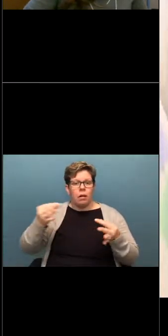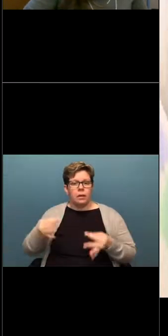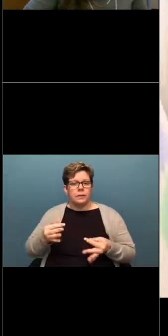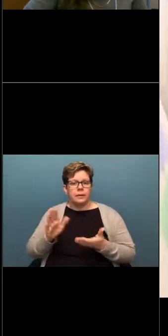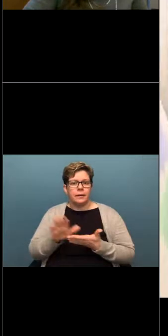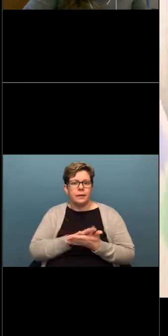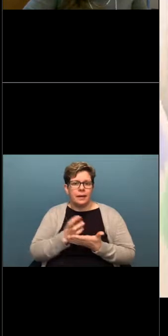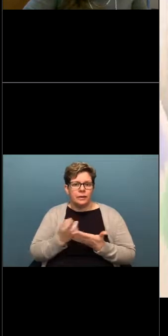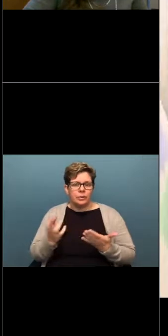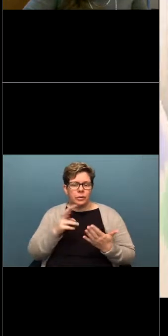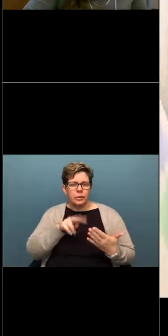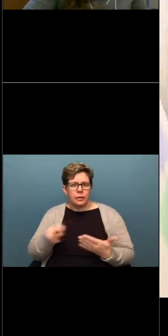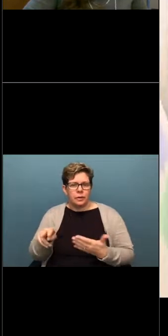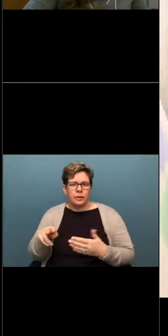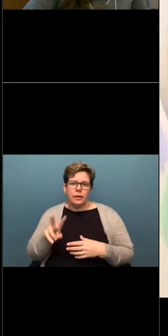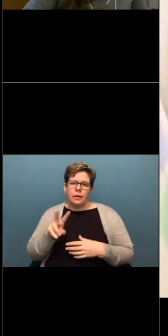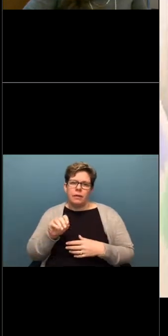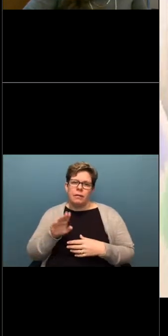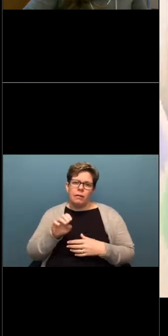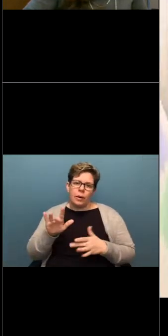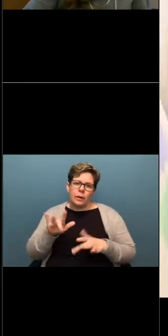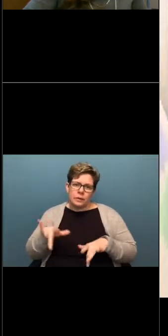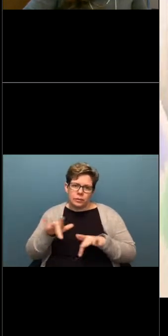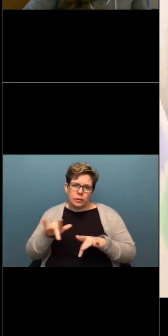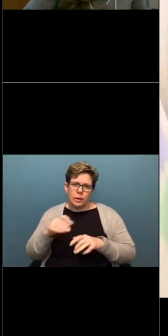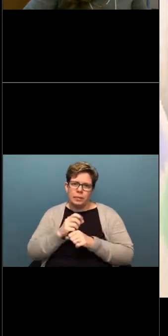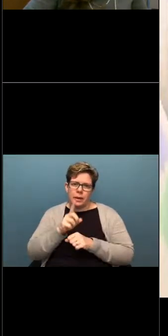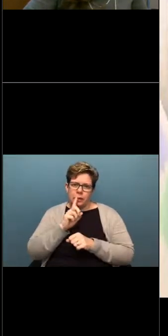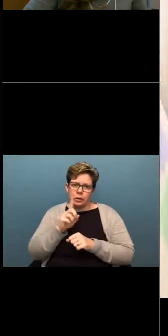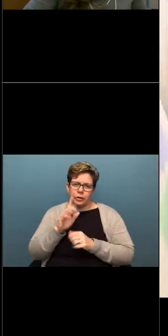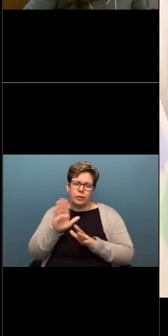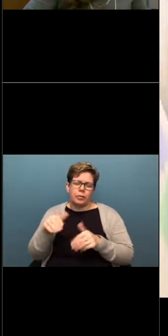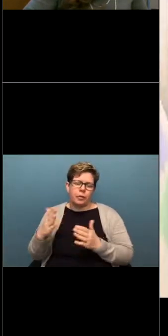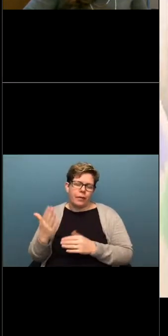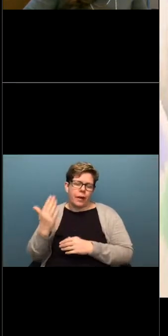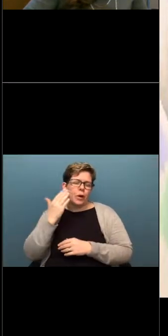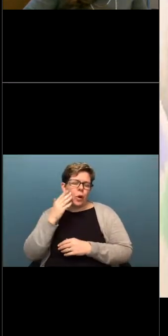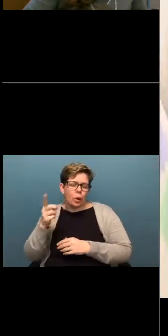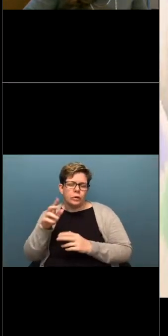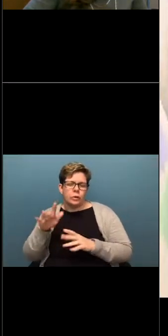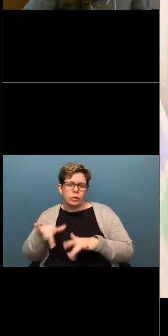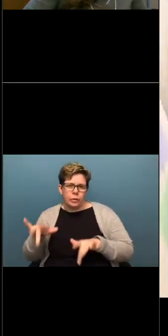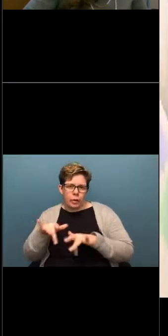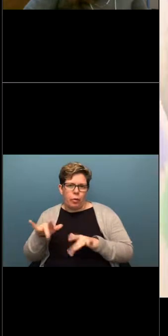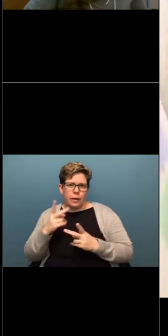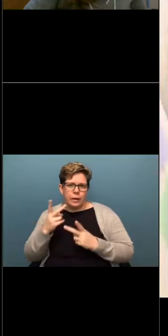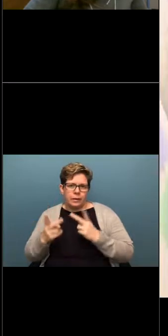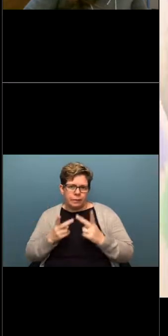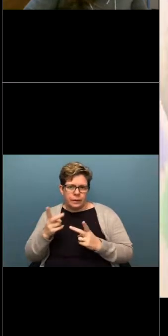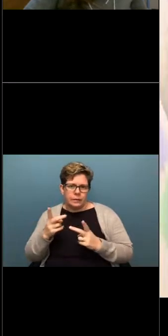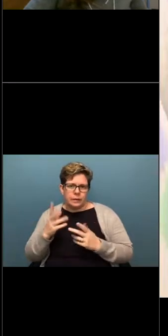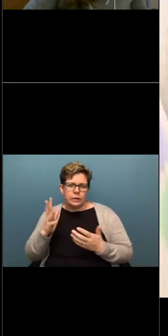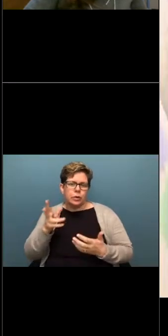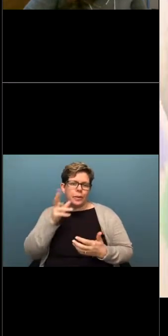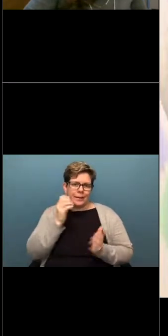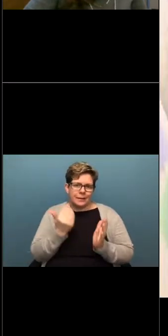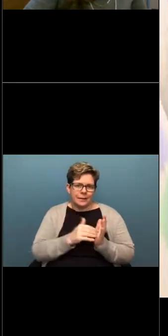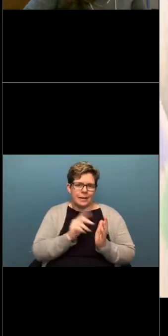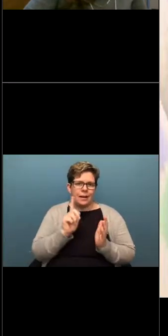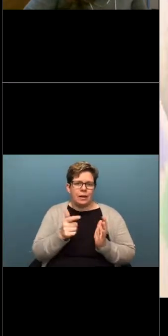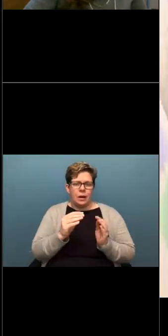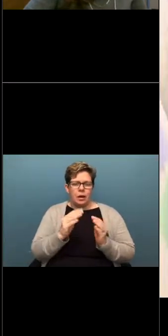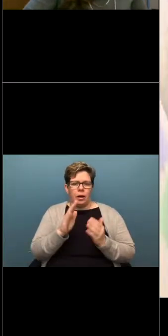resource. Voice recordings, just making sure your provider's aware that you're recording the visit so you can refer back to that